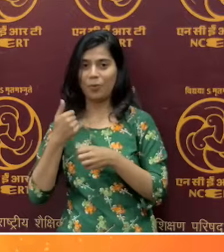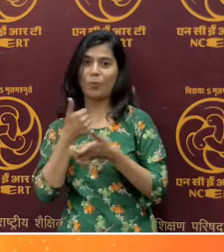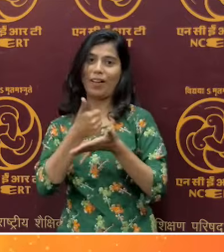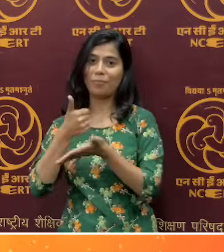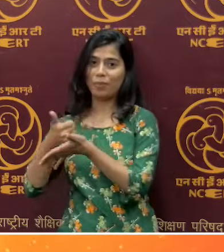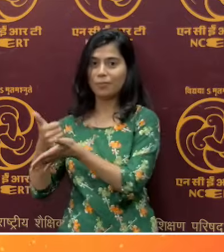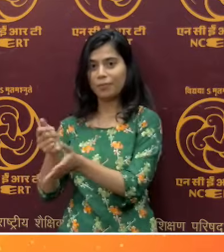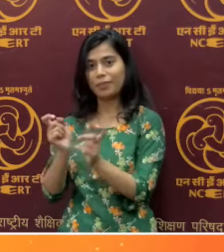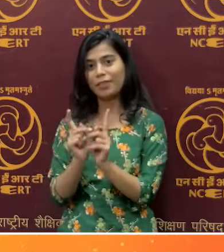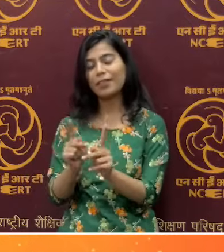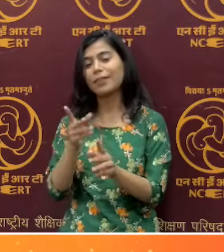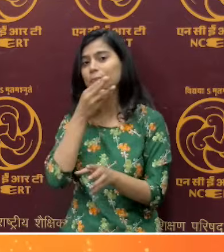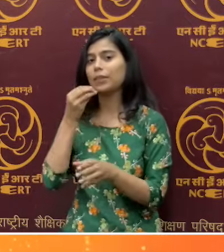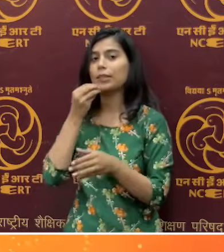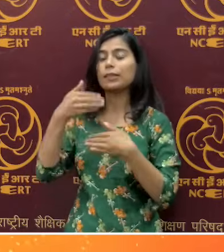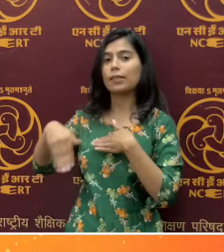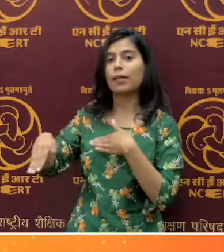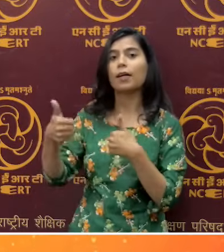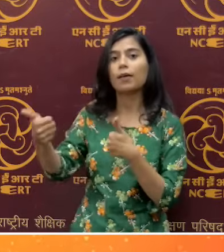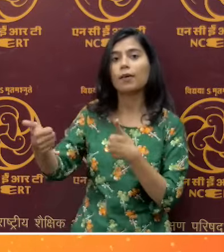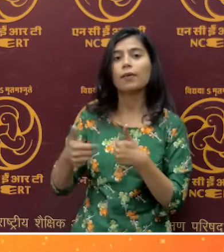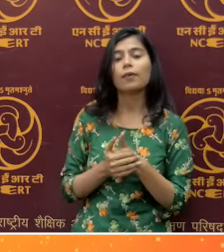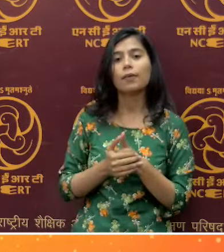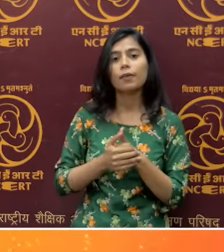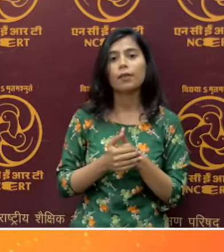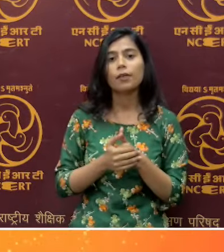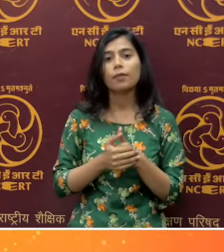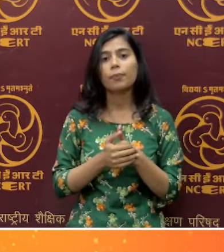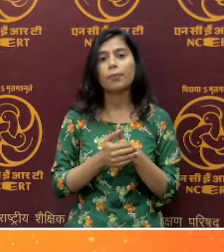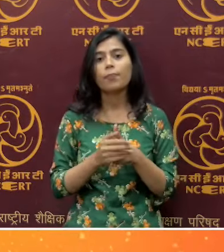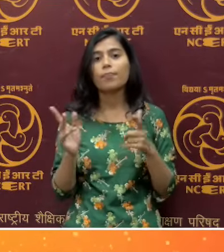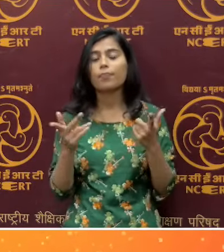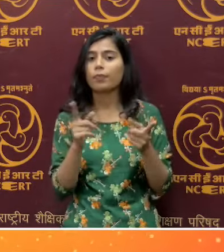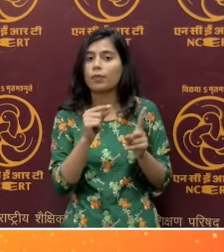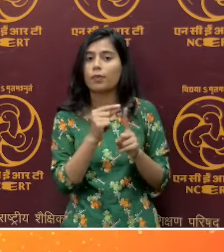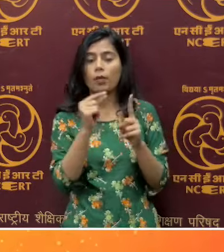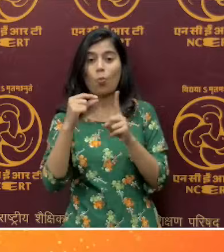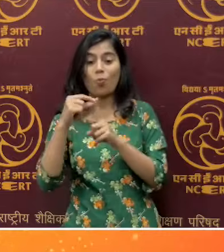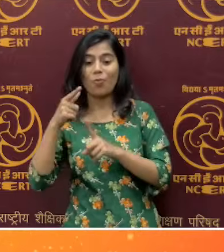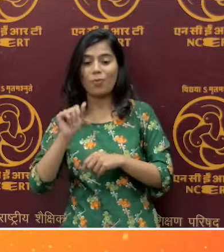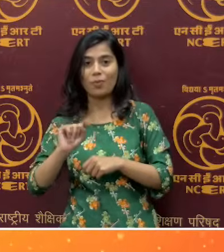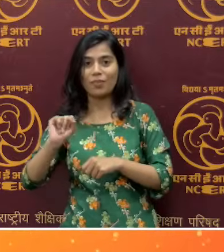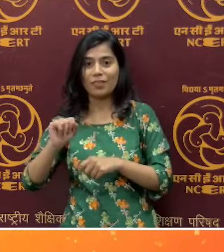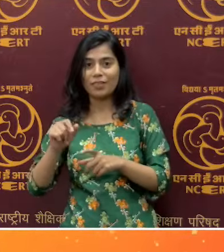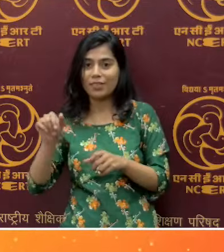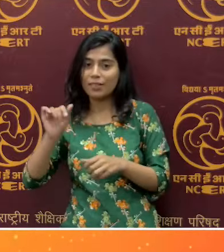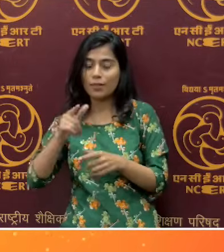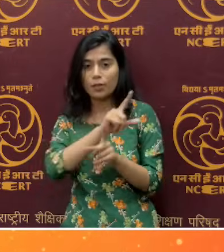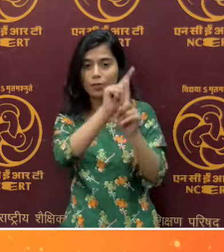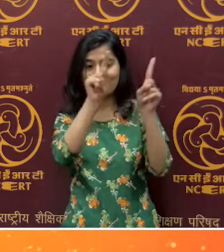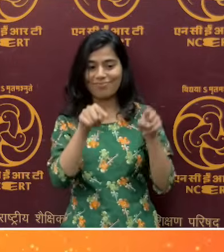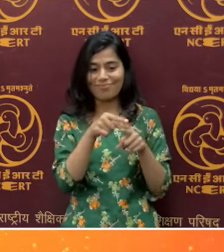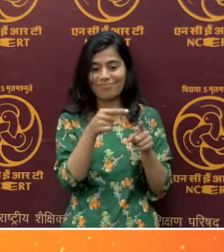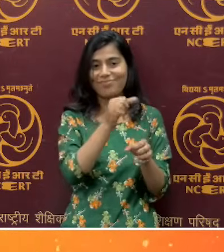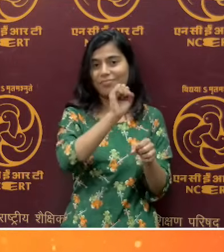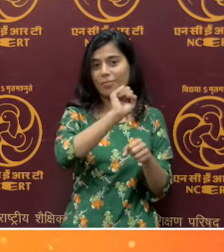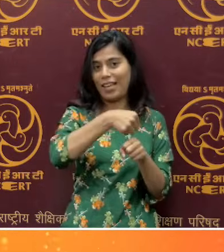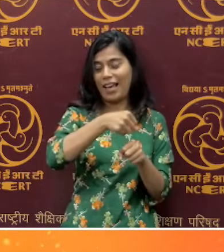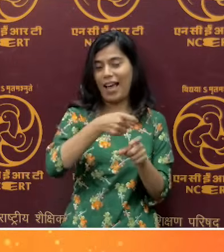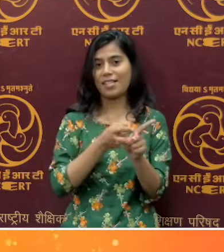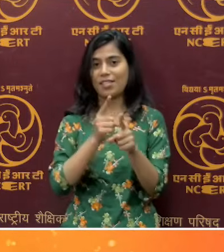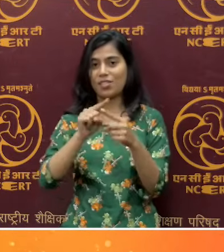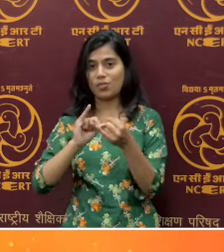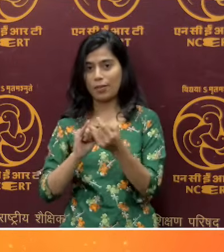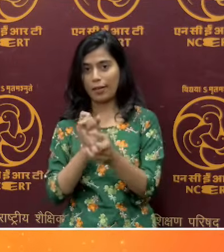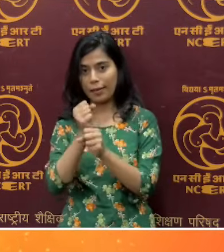Yes, sir. Please continue. So once you click on generate report, the pop-up will appear saying that report has been generated successfully onto your device.